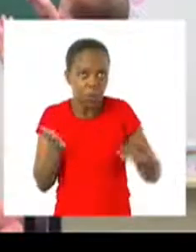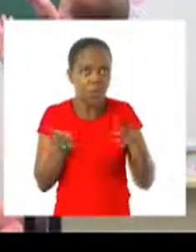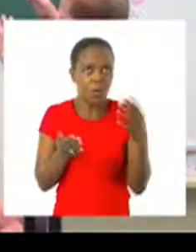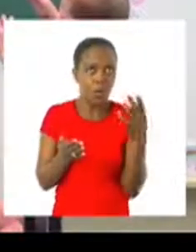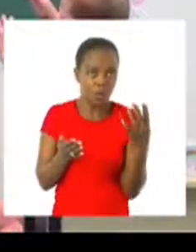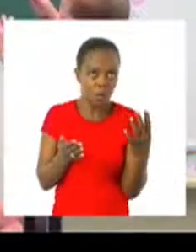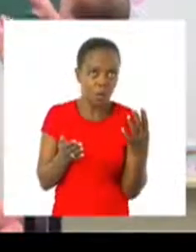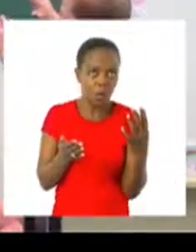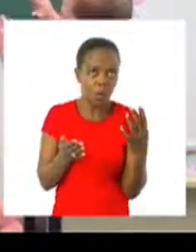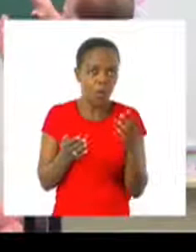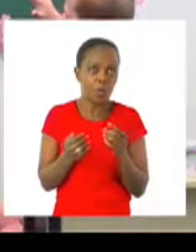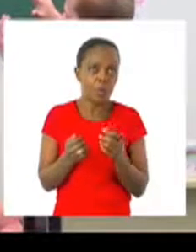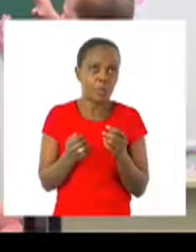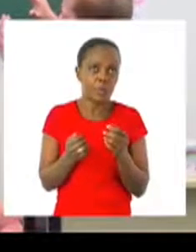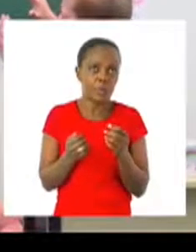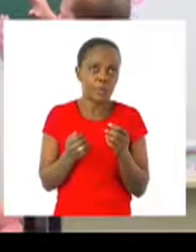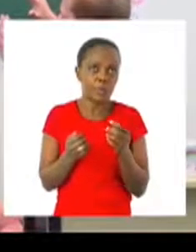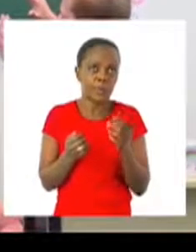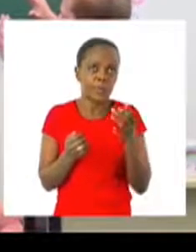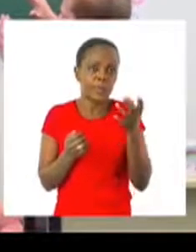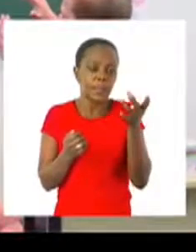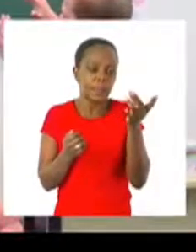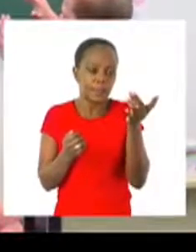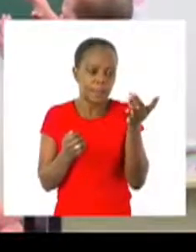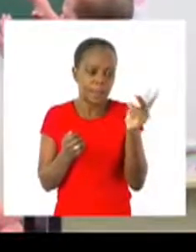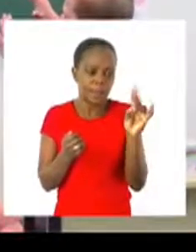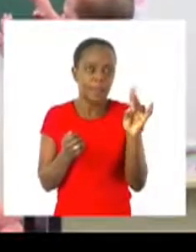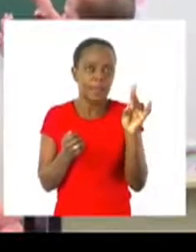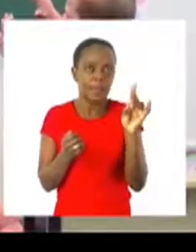counting back from 8, 7,